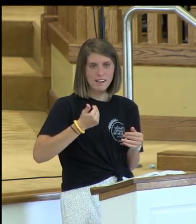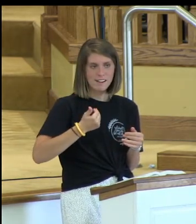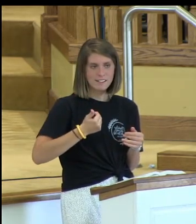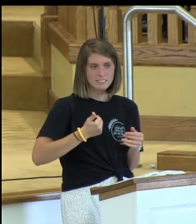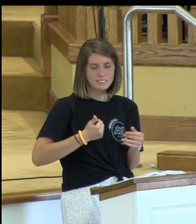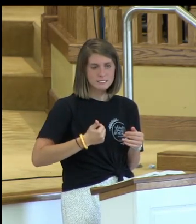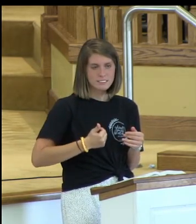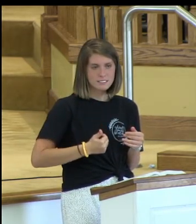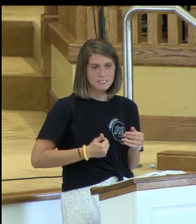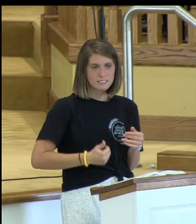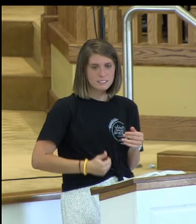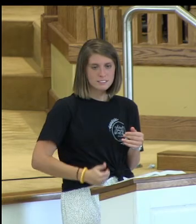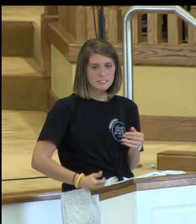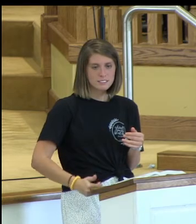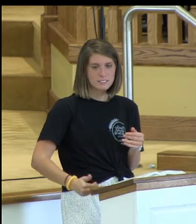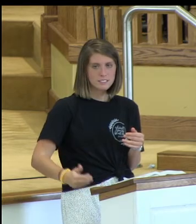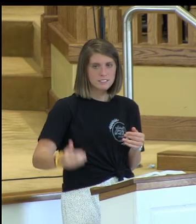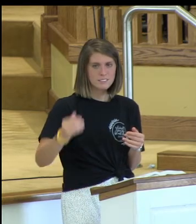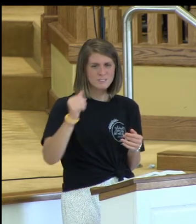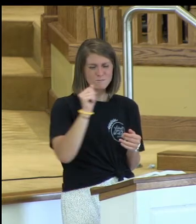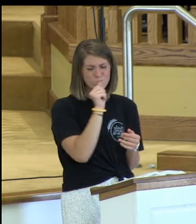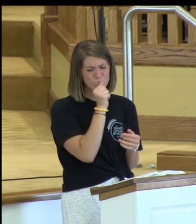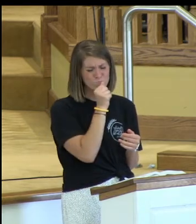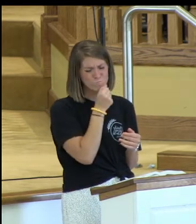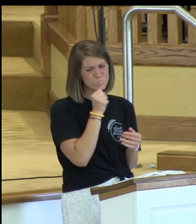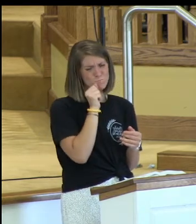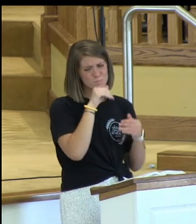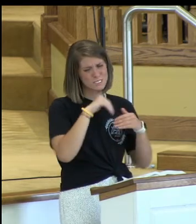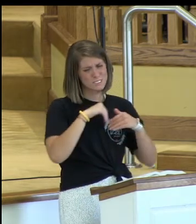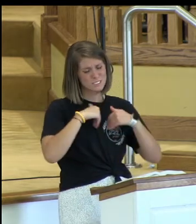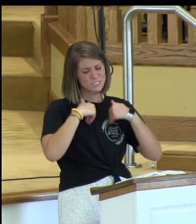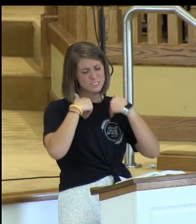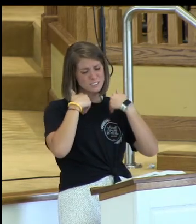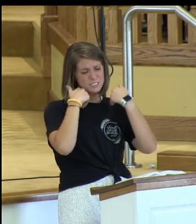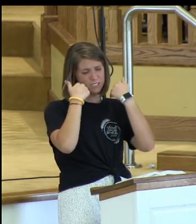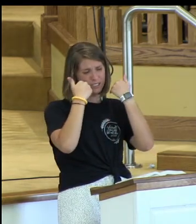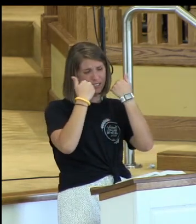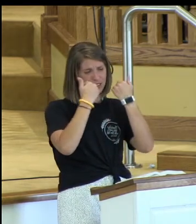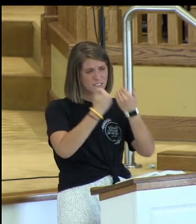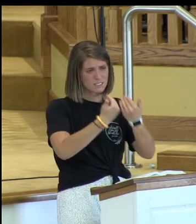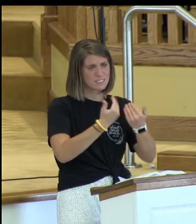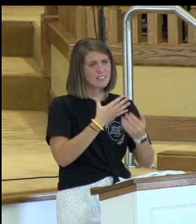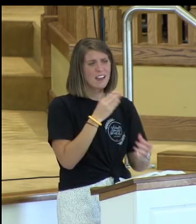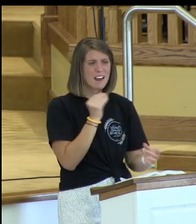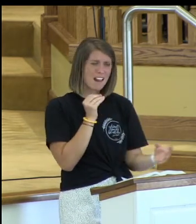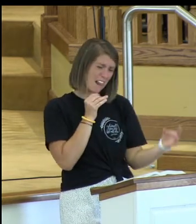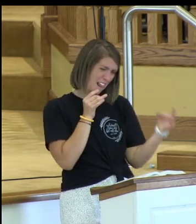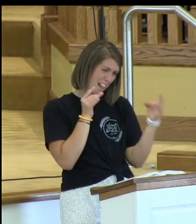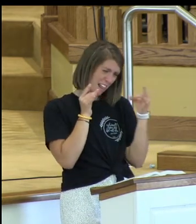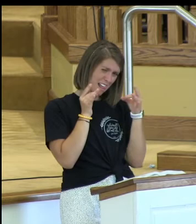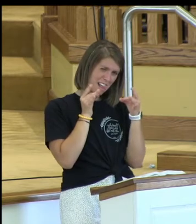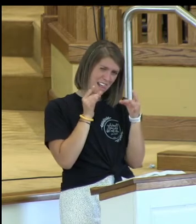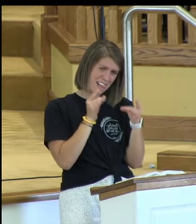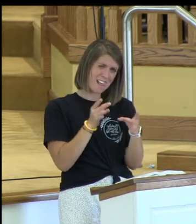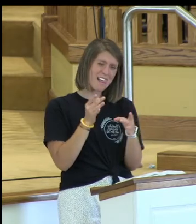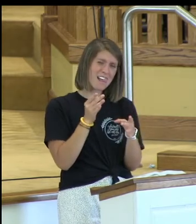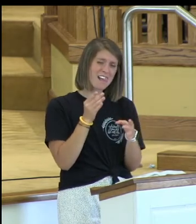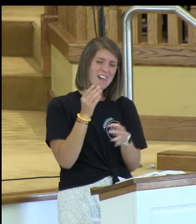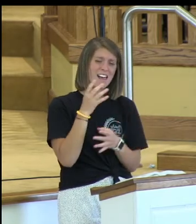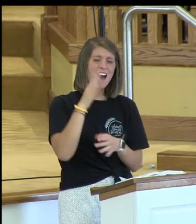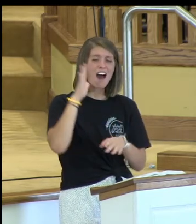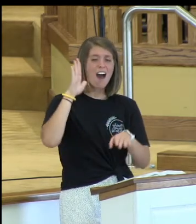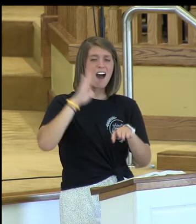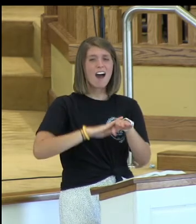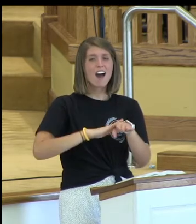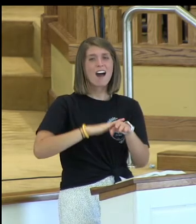I, to suffer shame and such disgrace.